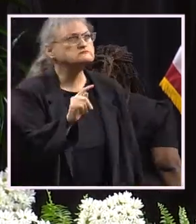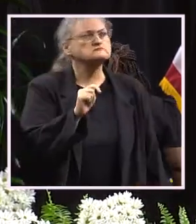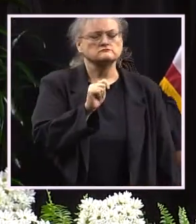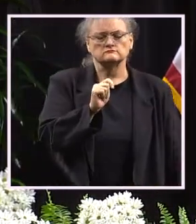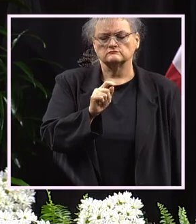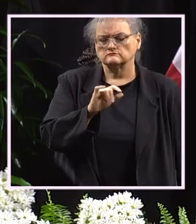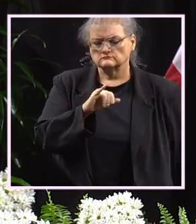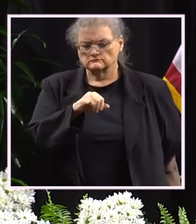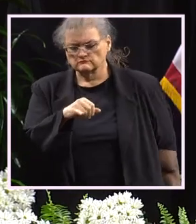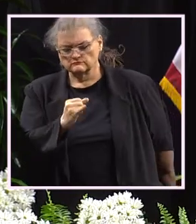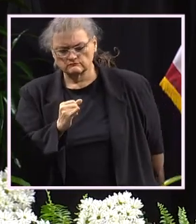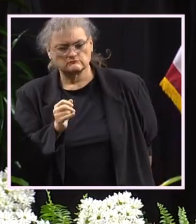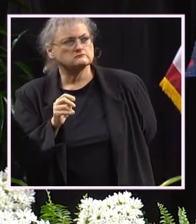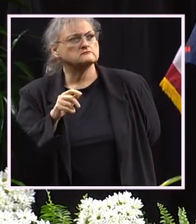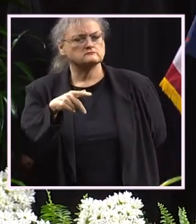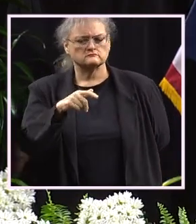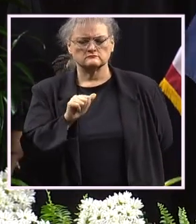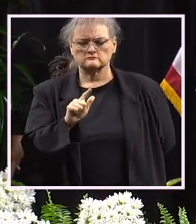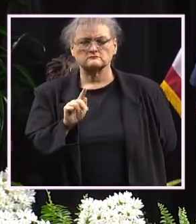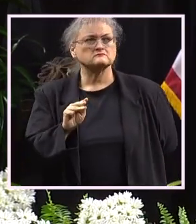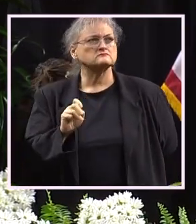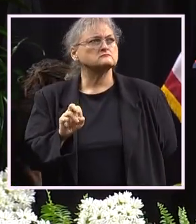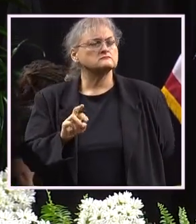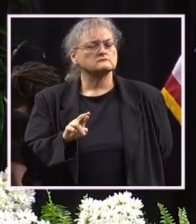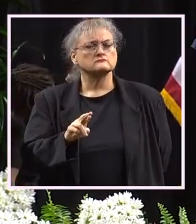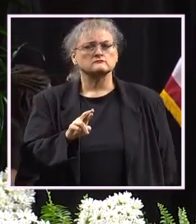Janelle Layden Palmer.